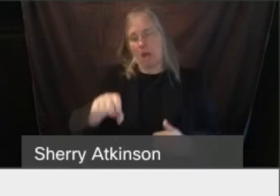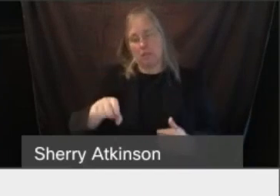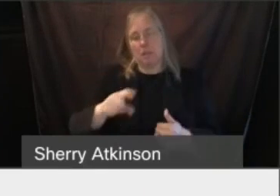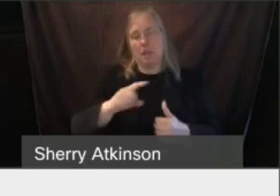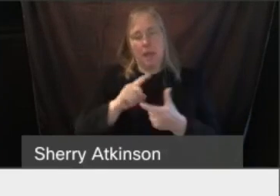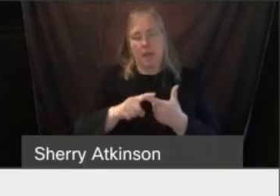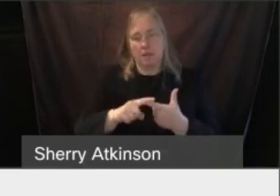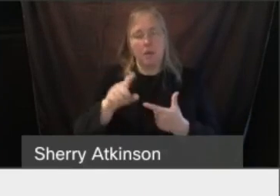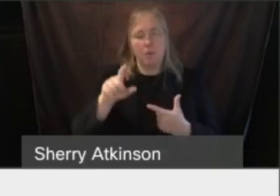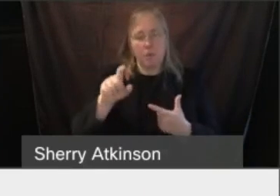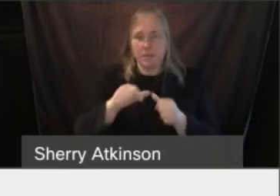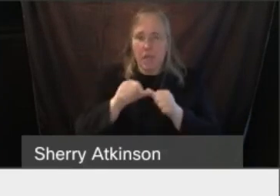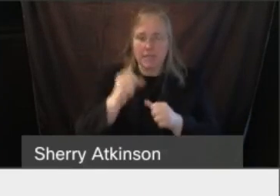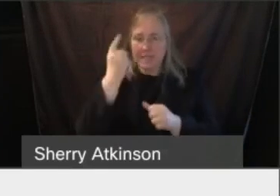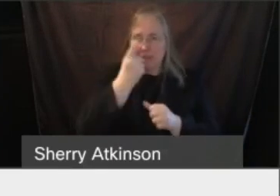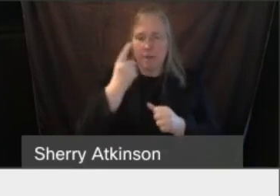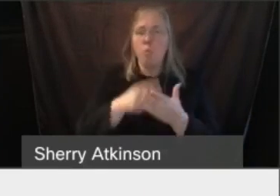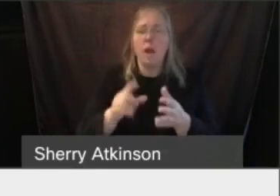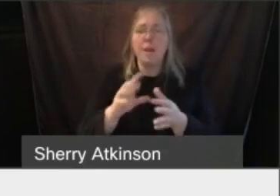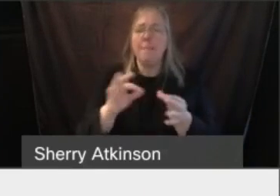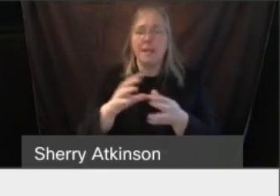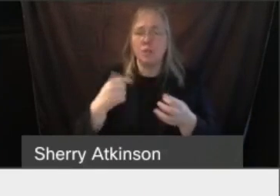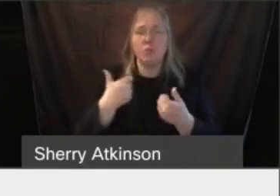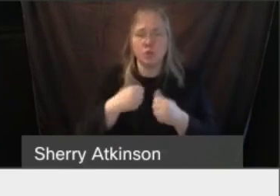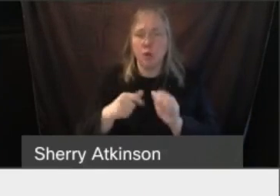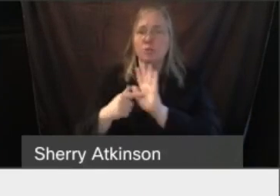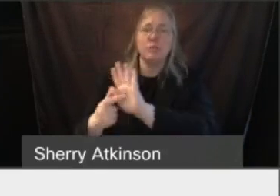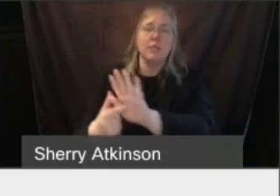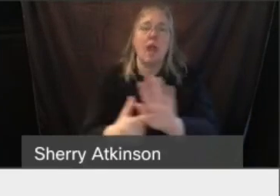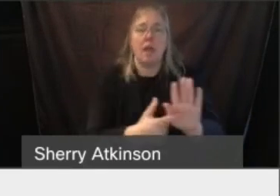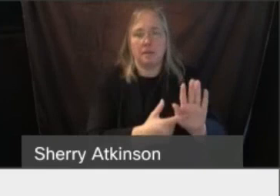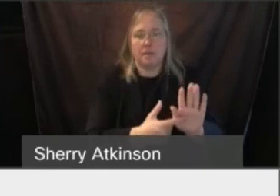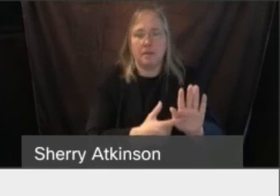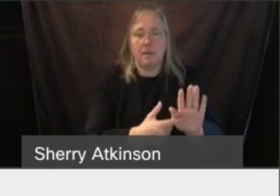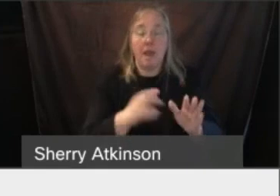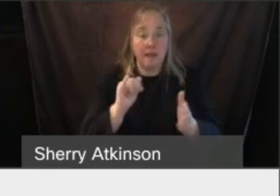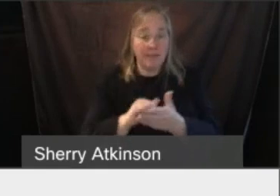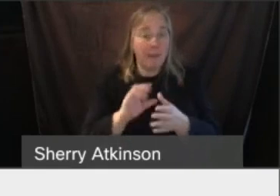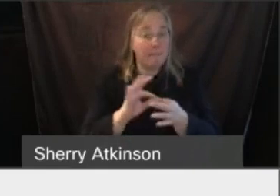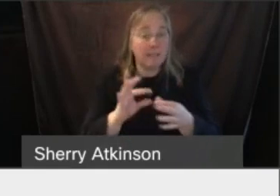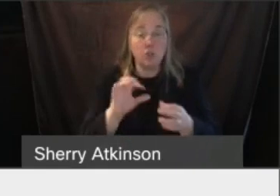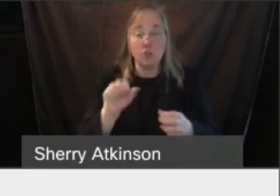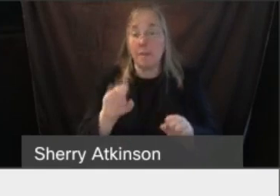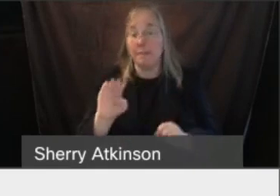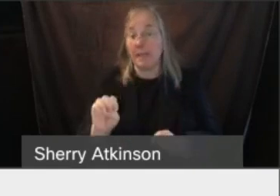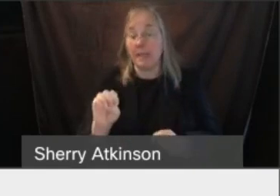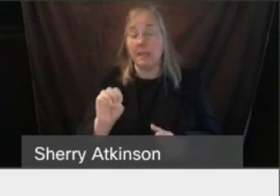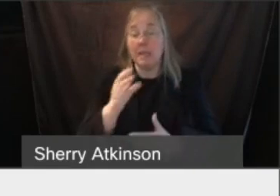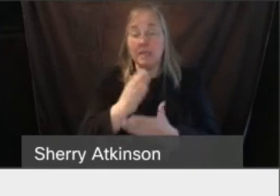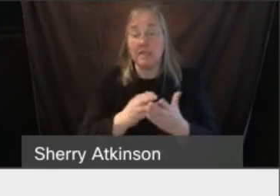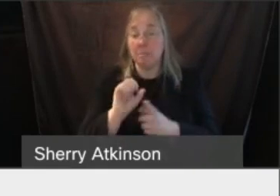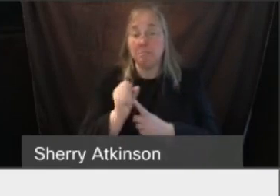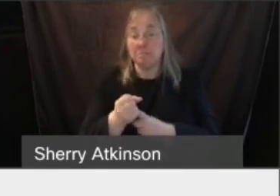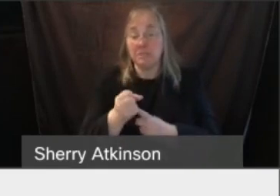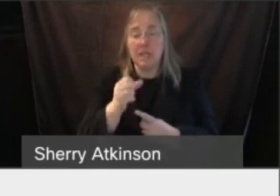about what is the message that we're trying to send. And that message could be, in some cases, it's not